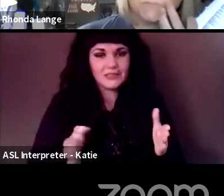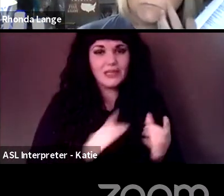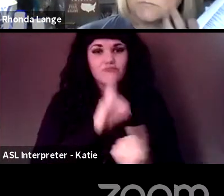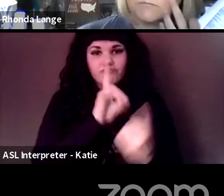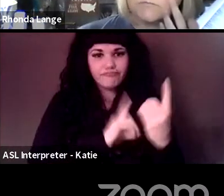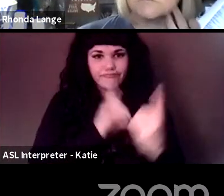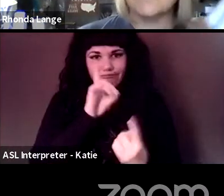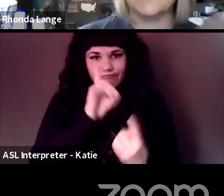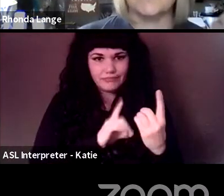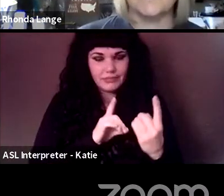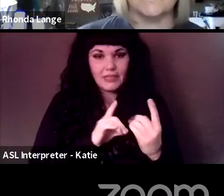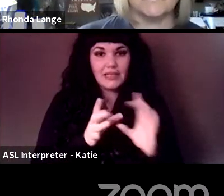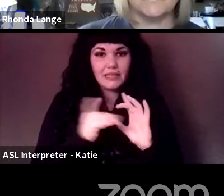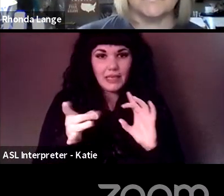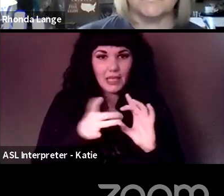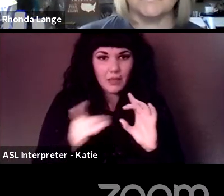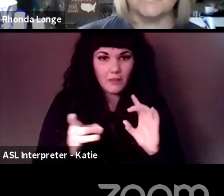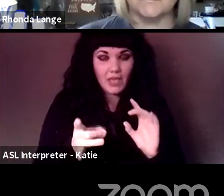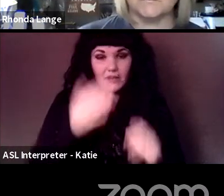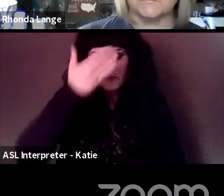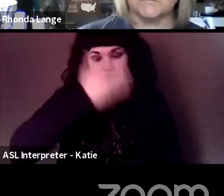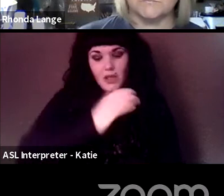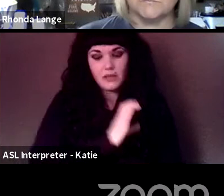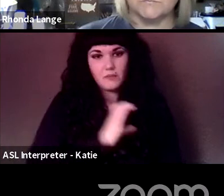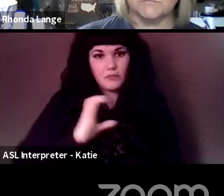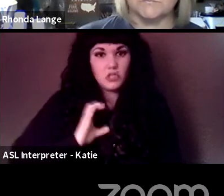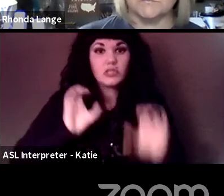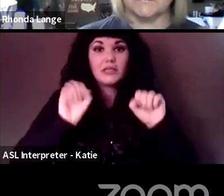to do so. You'll step to the nearest